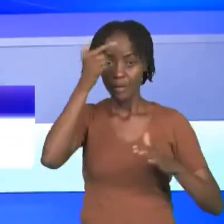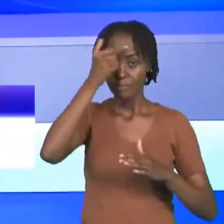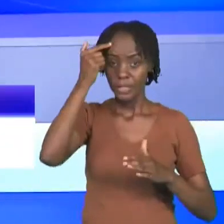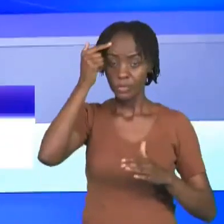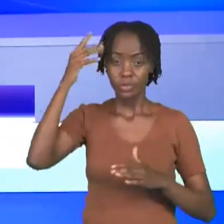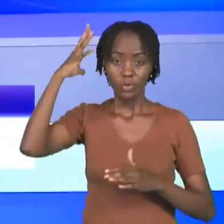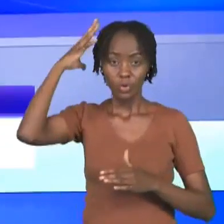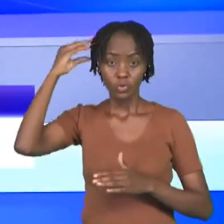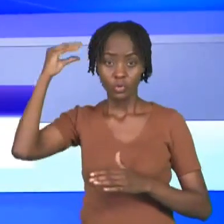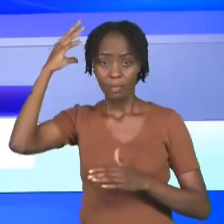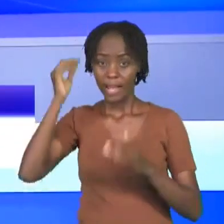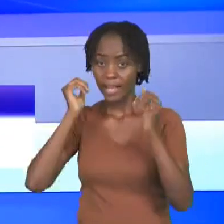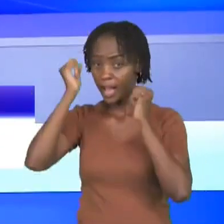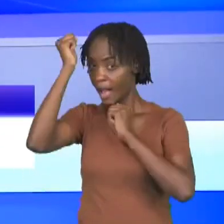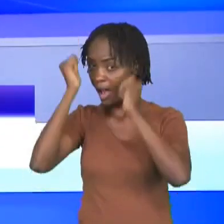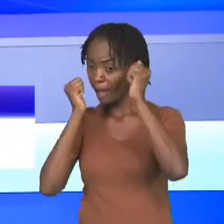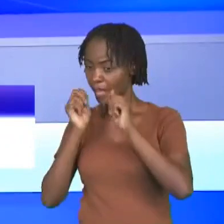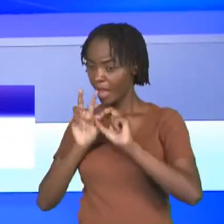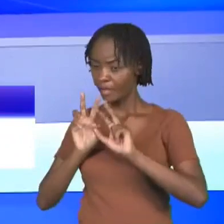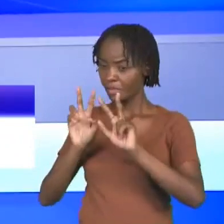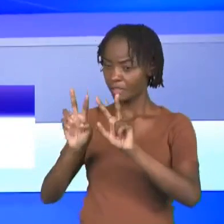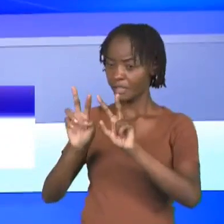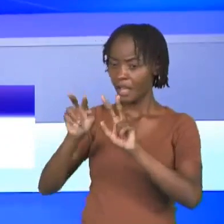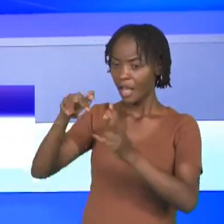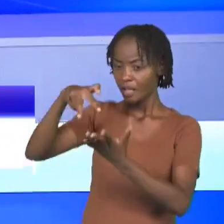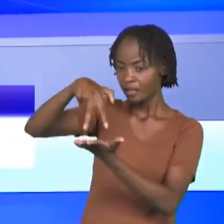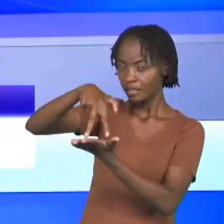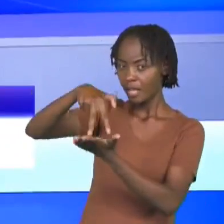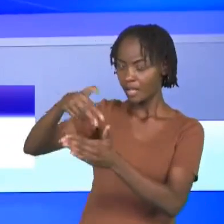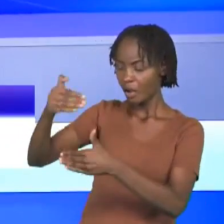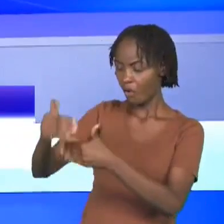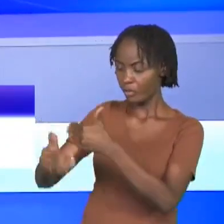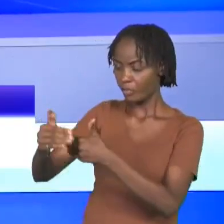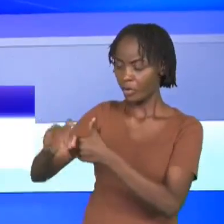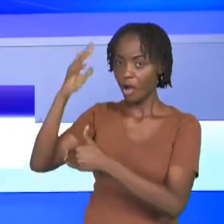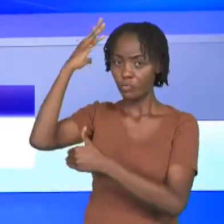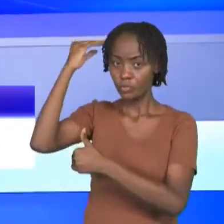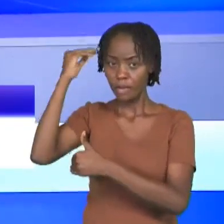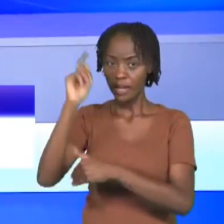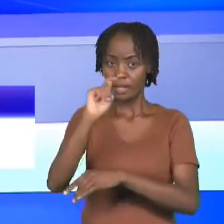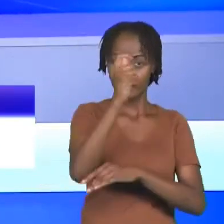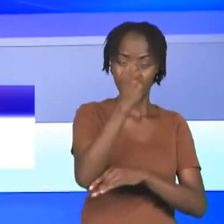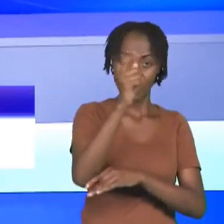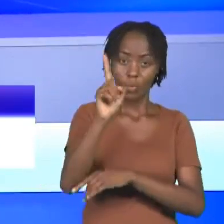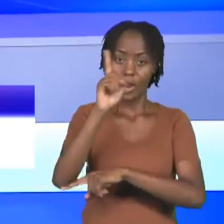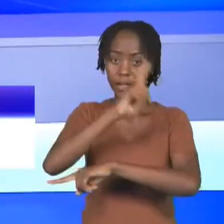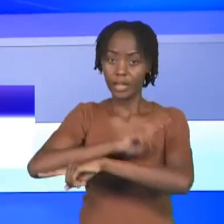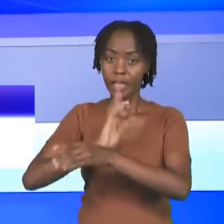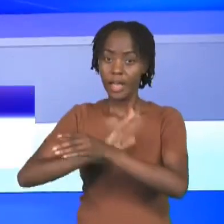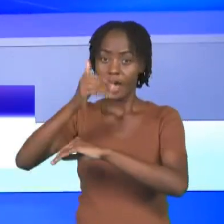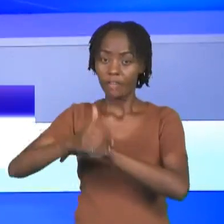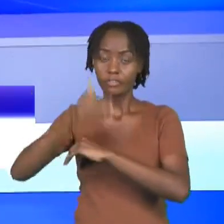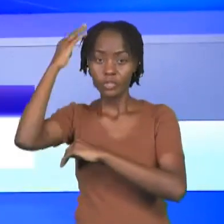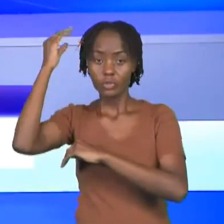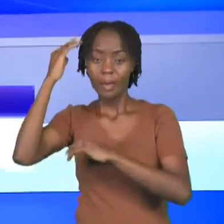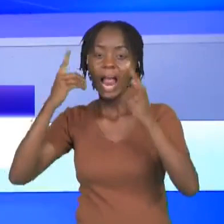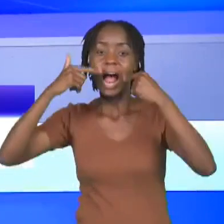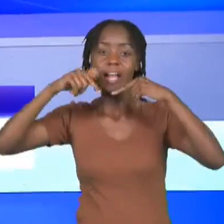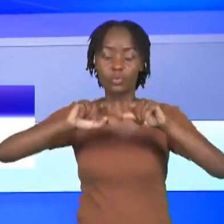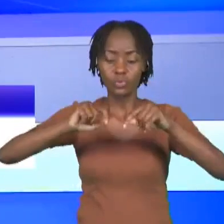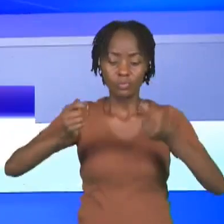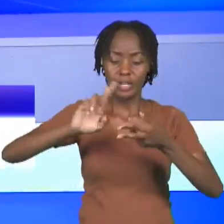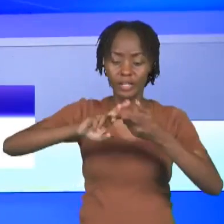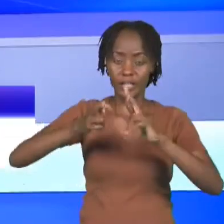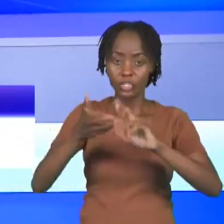troops were spotted taking positions along the border a day after Somalia made an announcement cutting its diplomatic ties with Kenya and